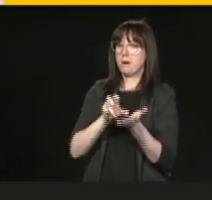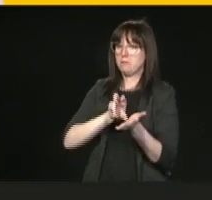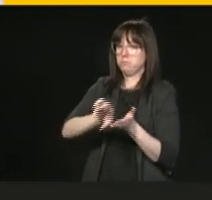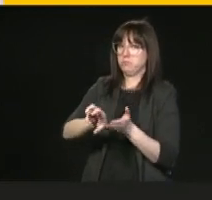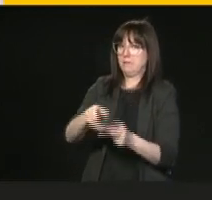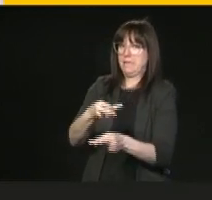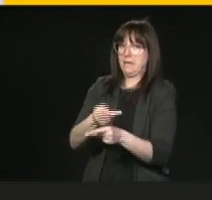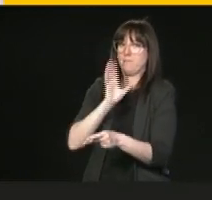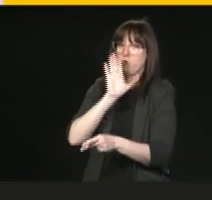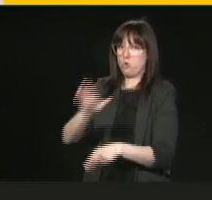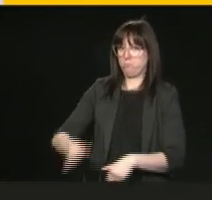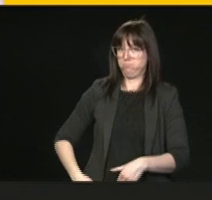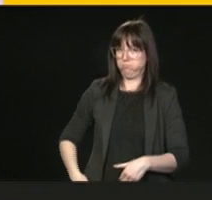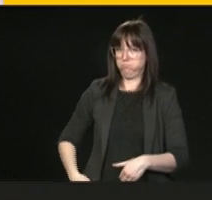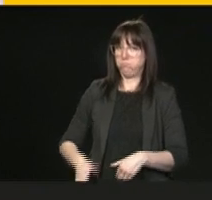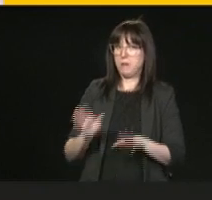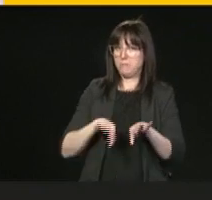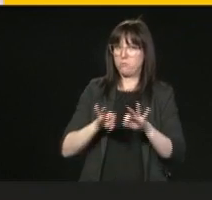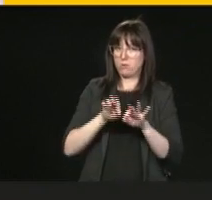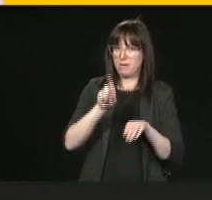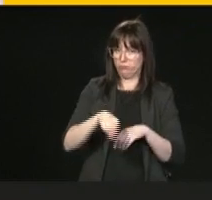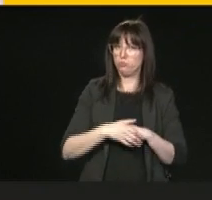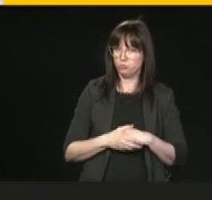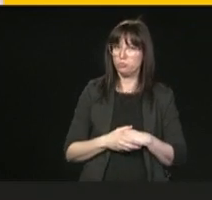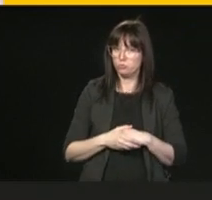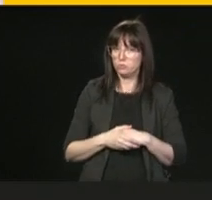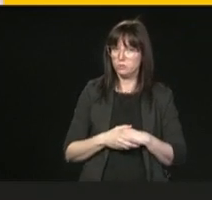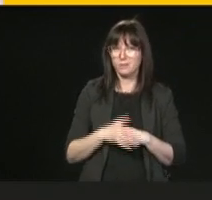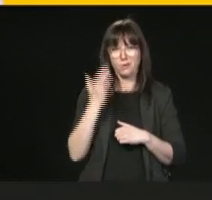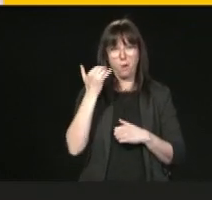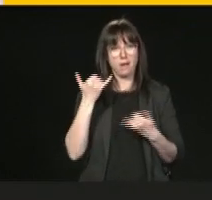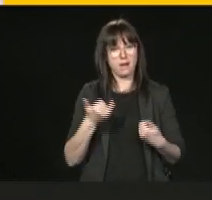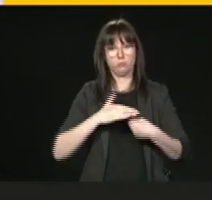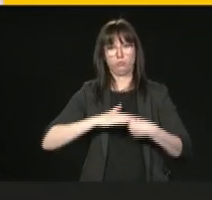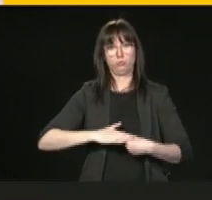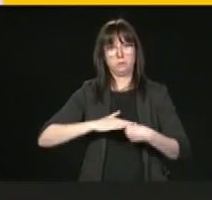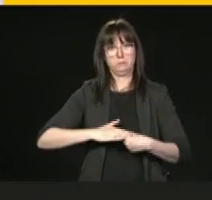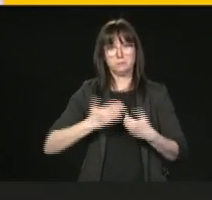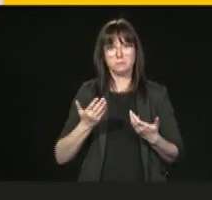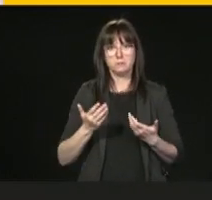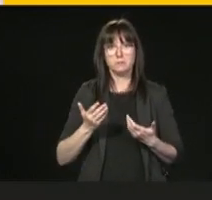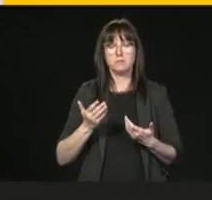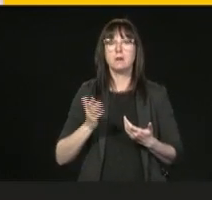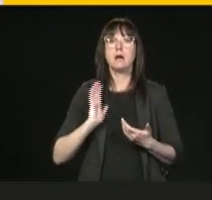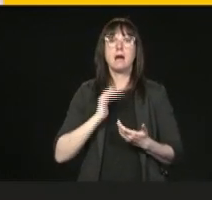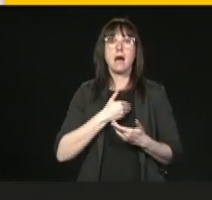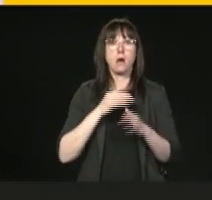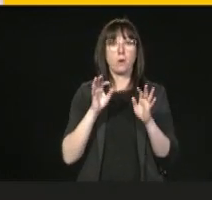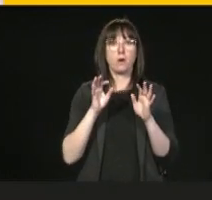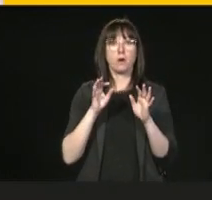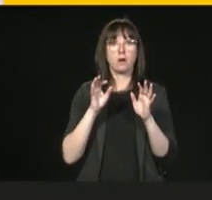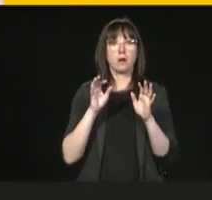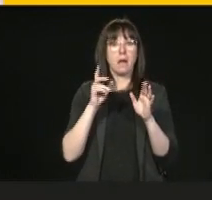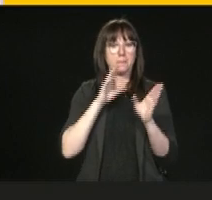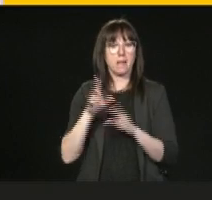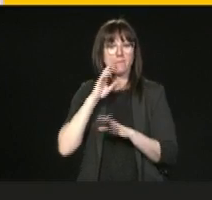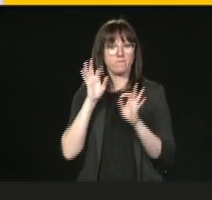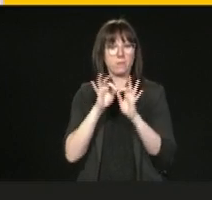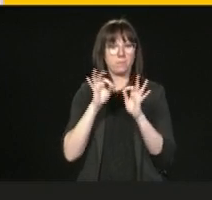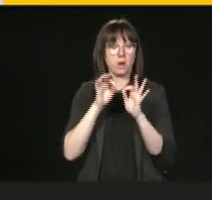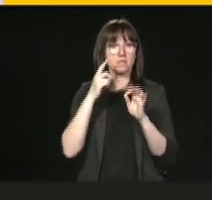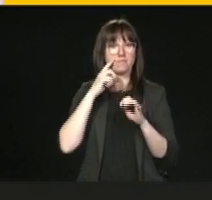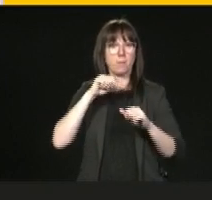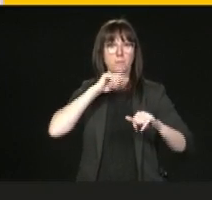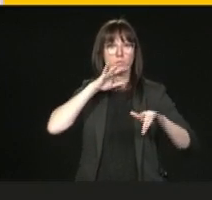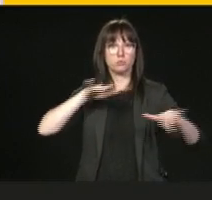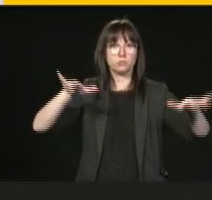of Canadians at this point when they're stressed. Our plan on pricing pollution puts more